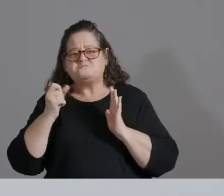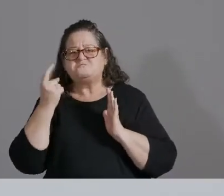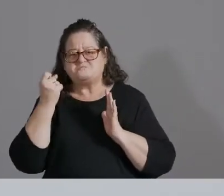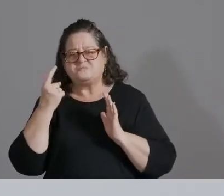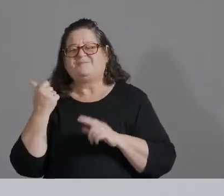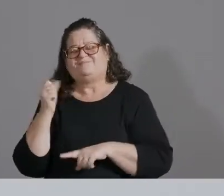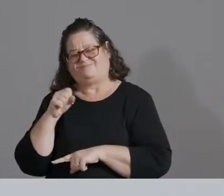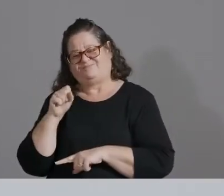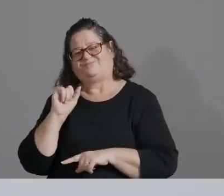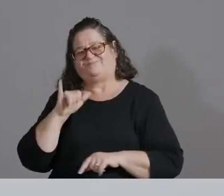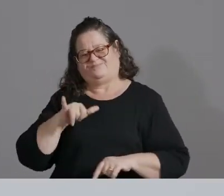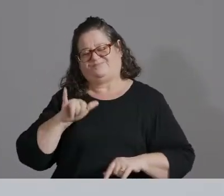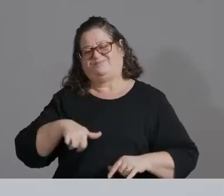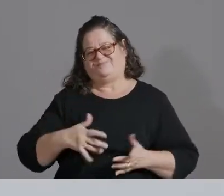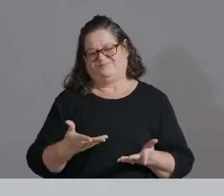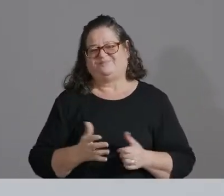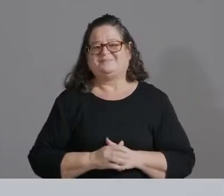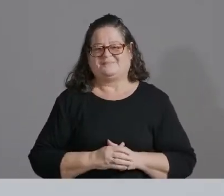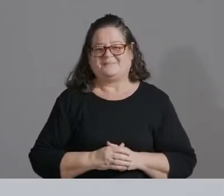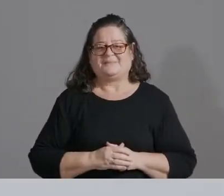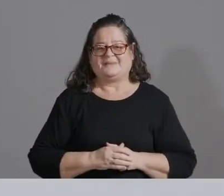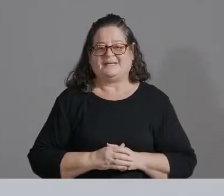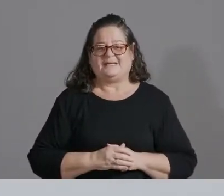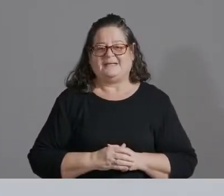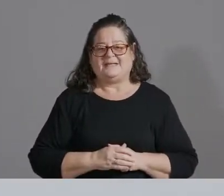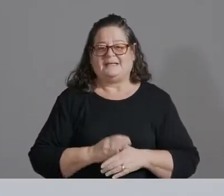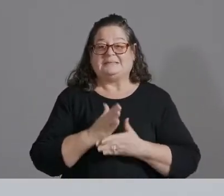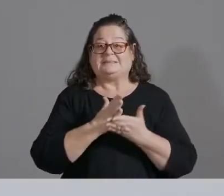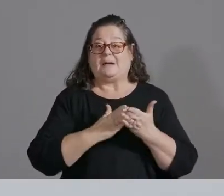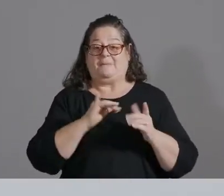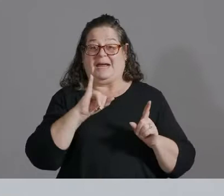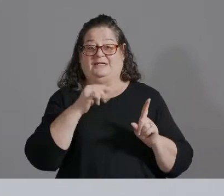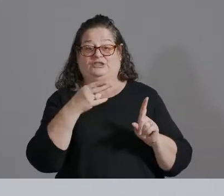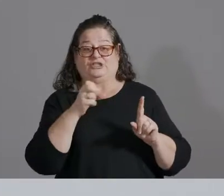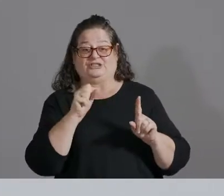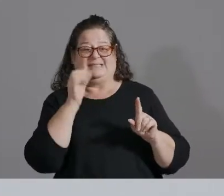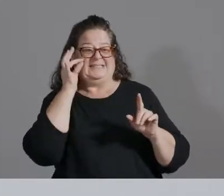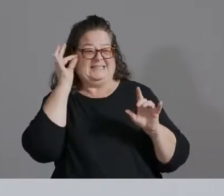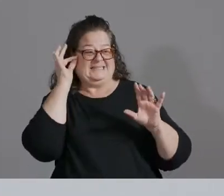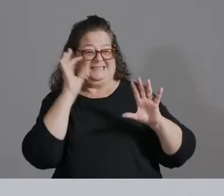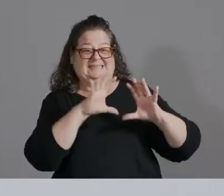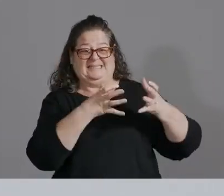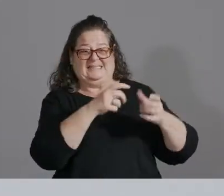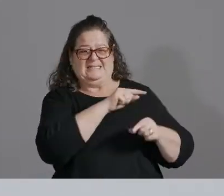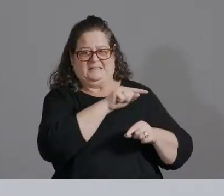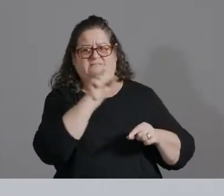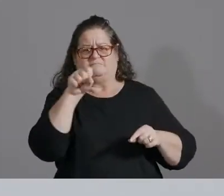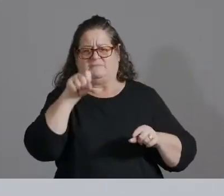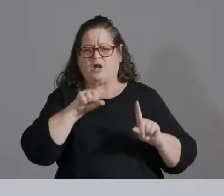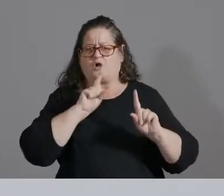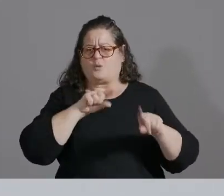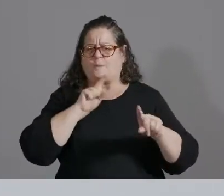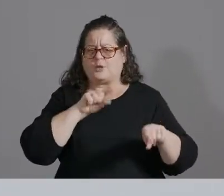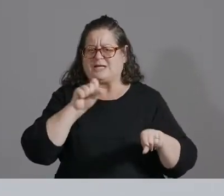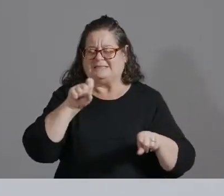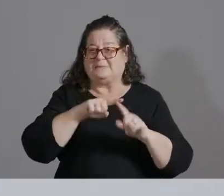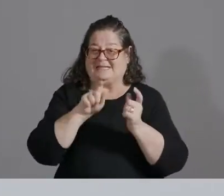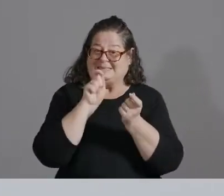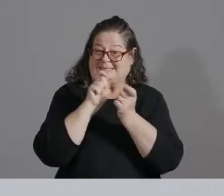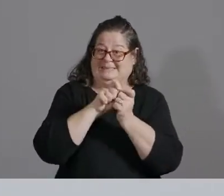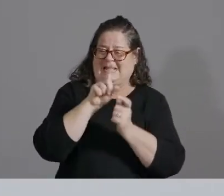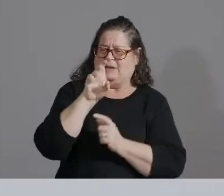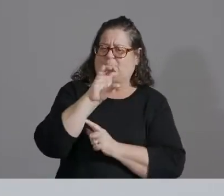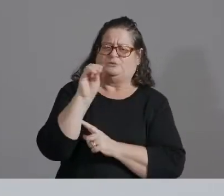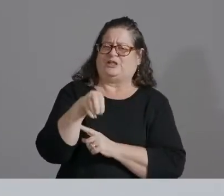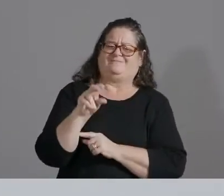some IHS facilities that do reports, but it's just not 100%, but we're getting the majority. Great. Well, thank you so